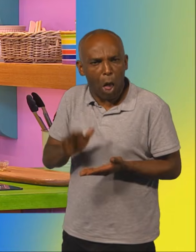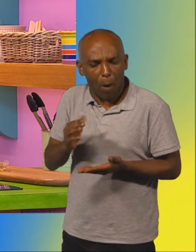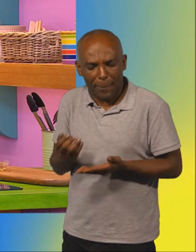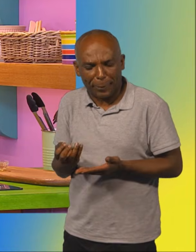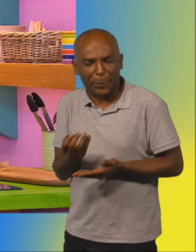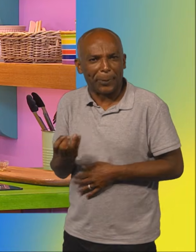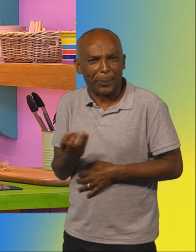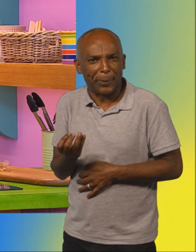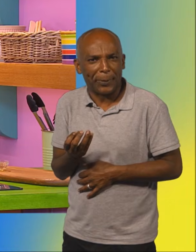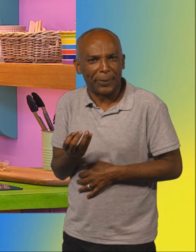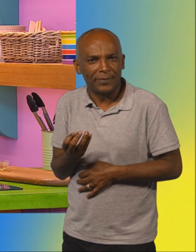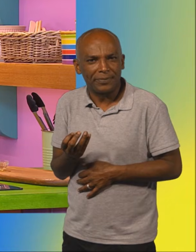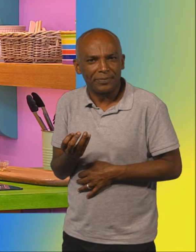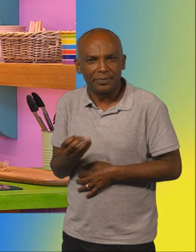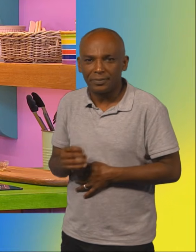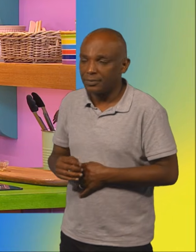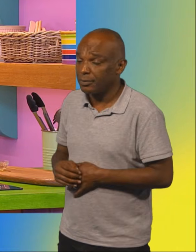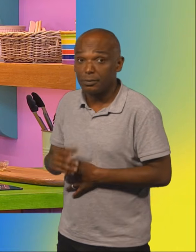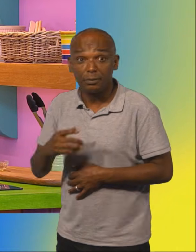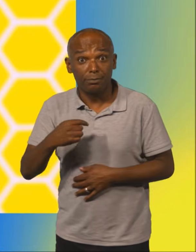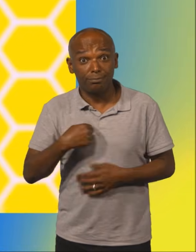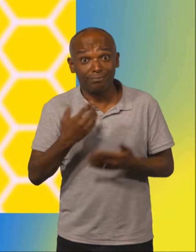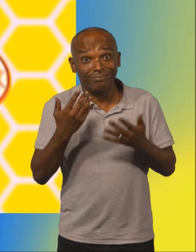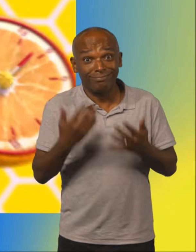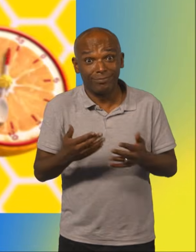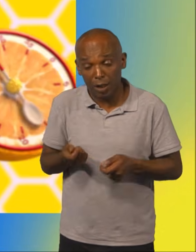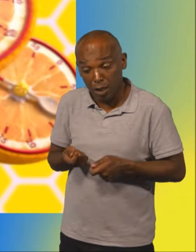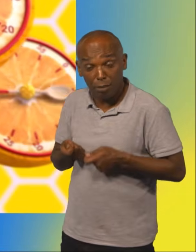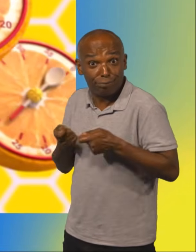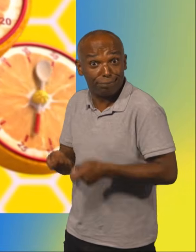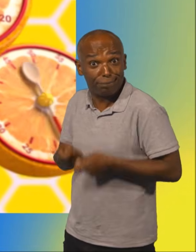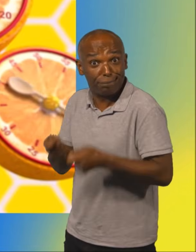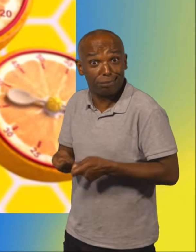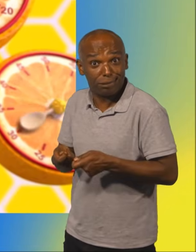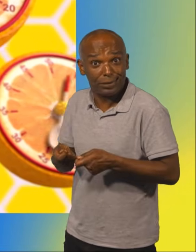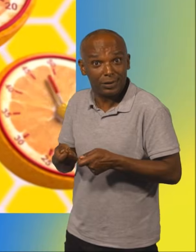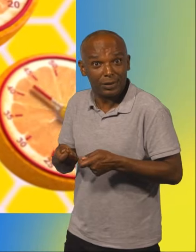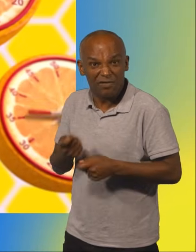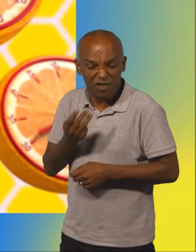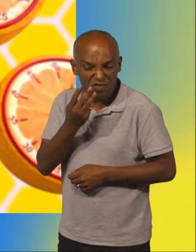We're going to fry it on each side for 3 minutes.